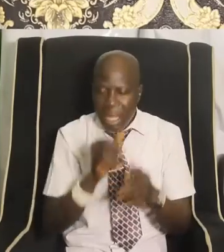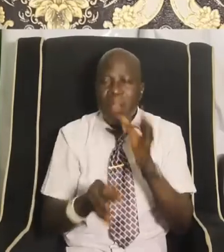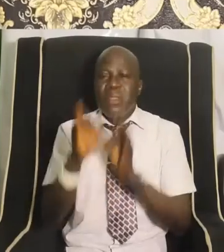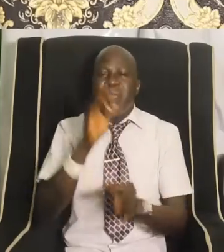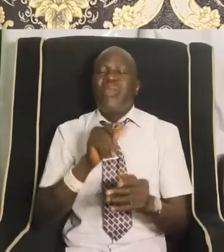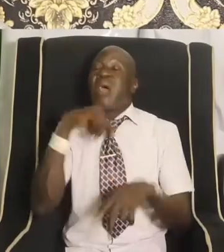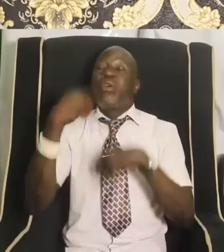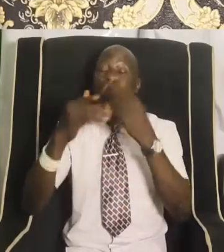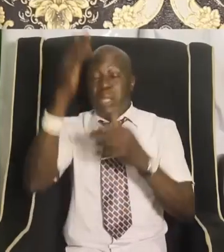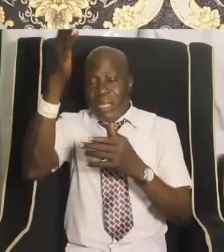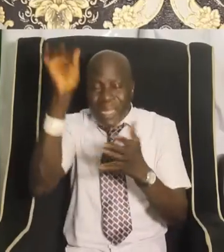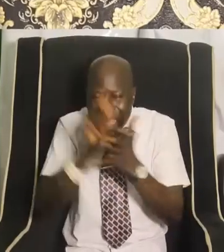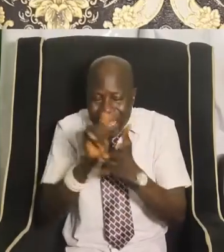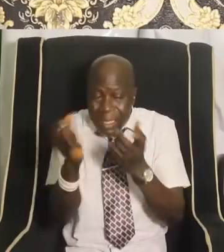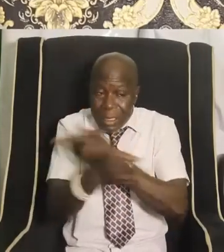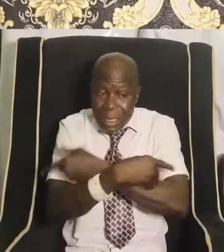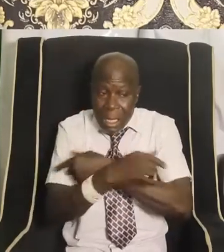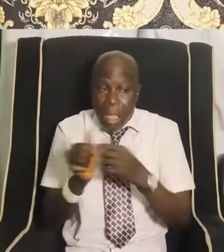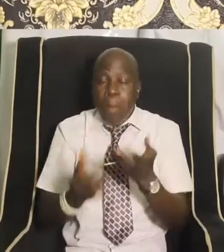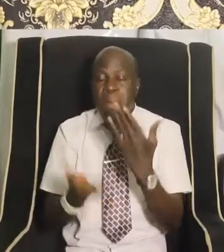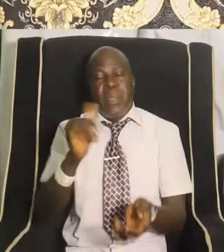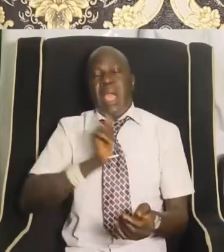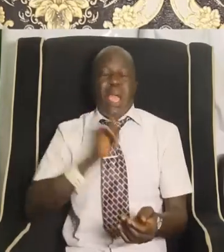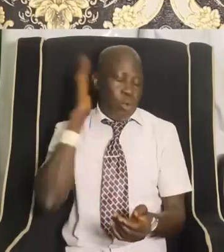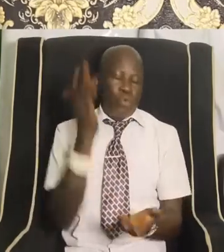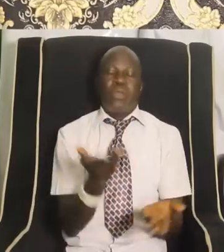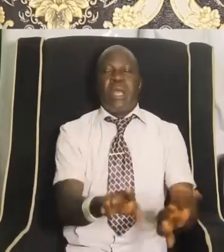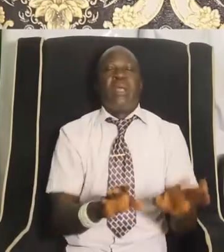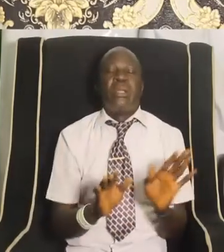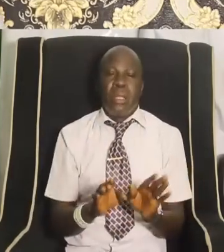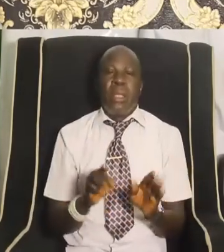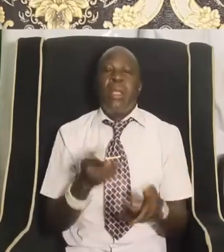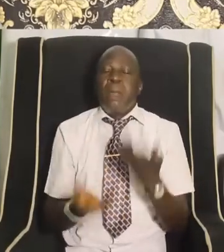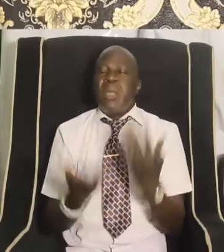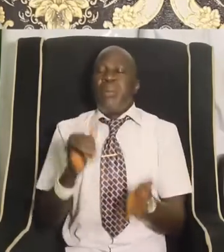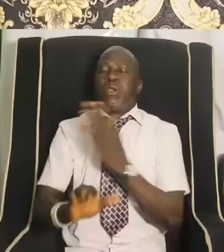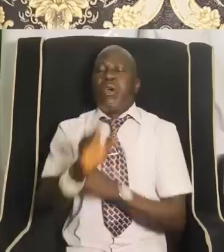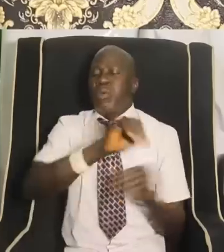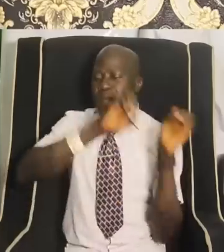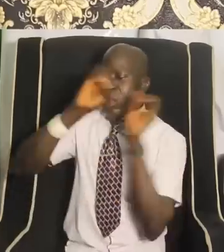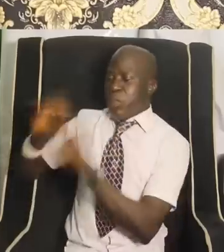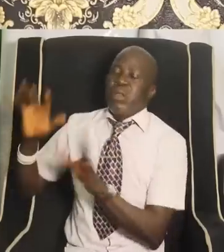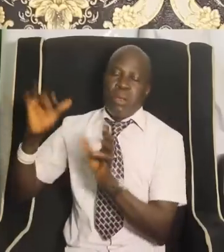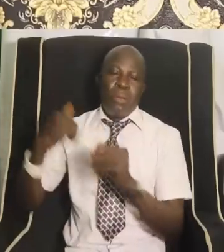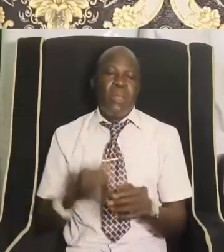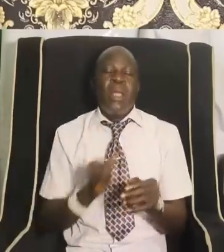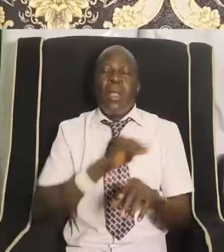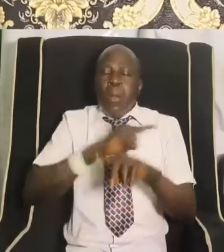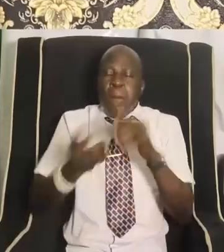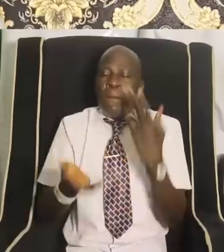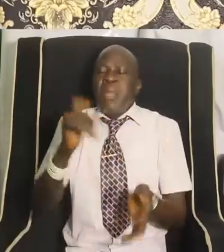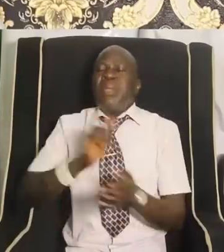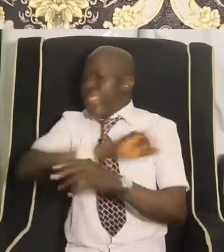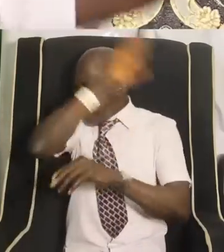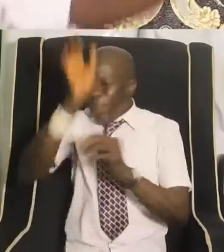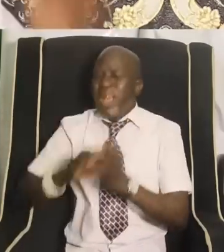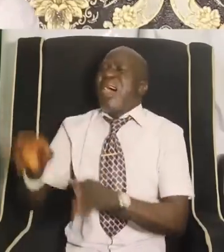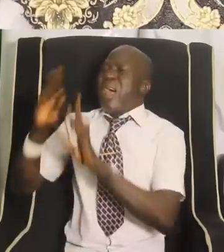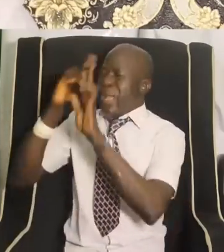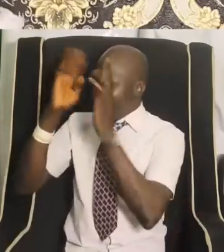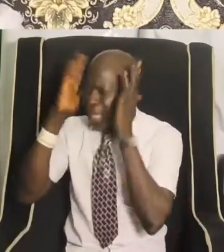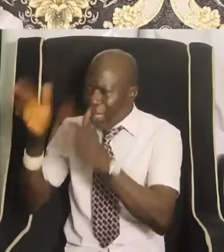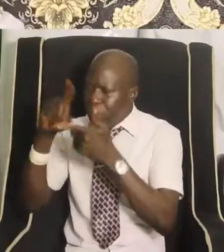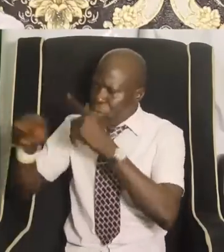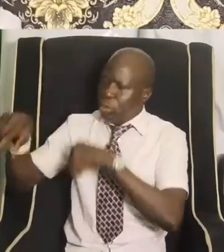went there that day, maybe I would have died. Maybe God would have abandoned me. Maybe we would not have abandoned